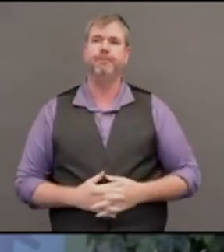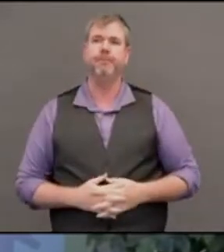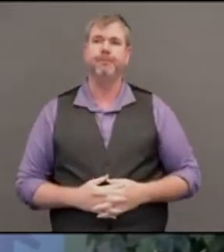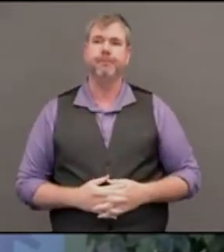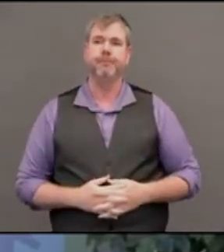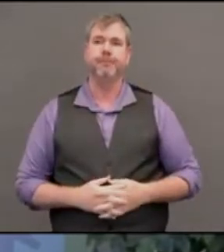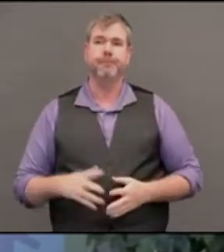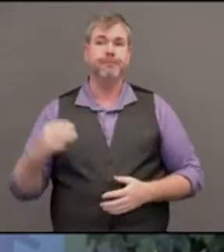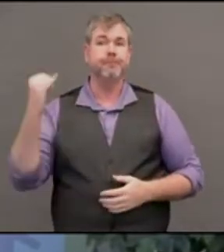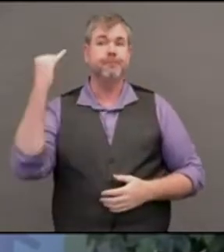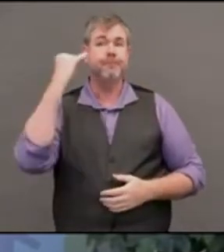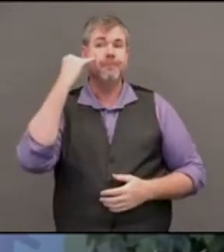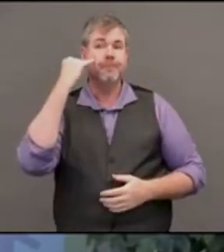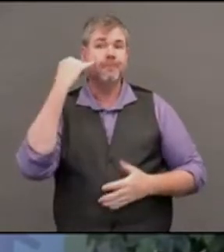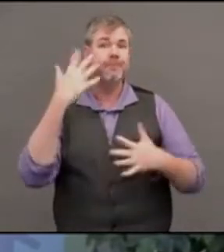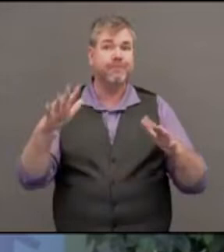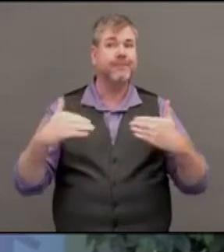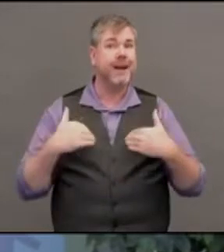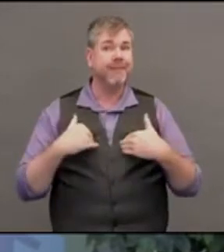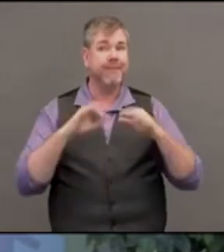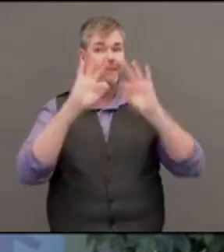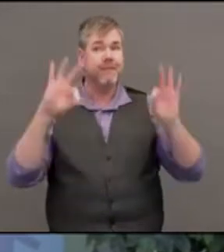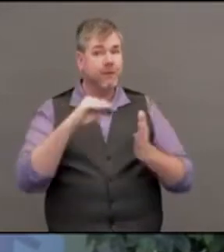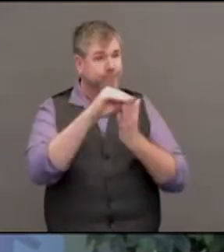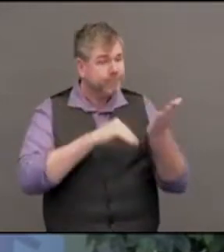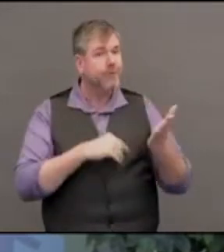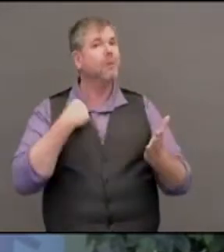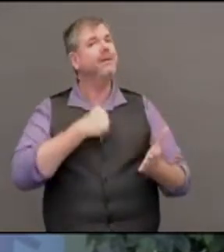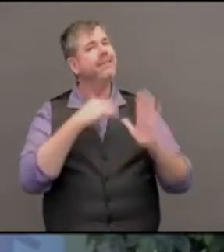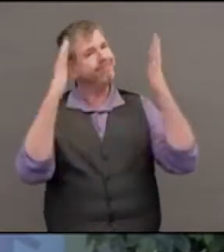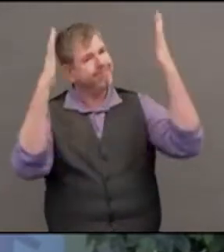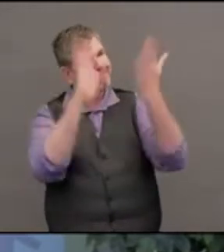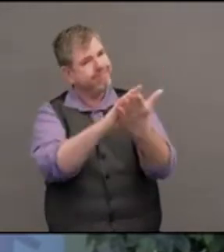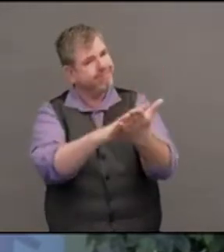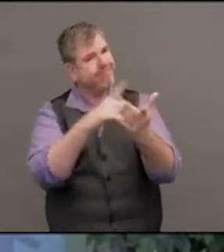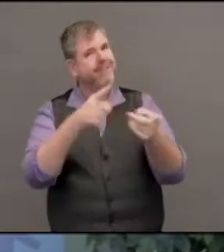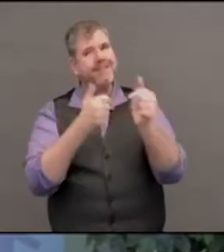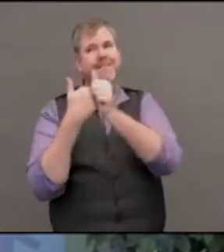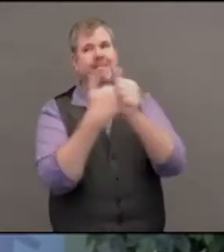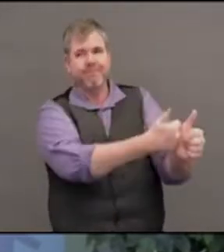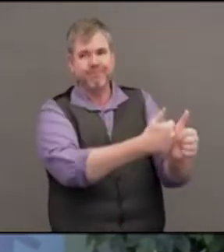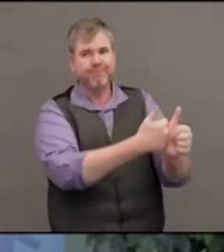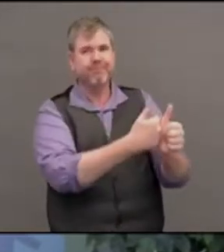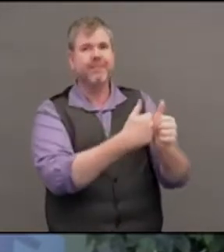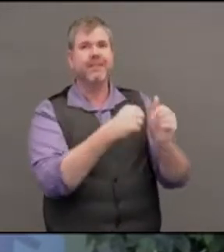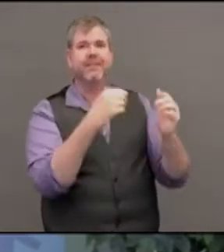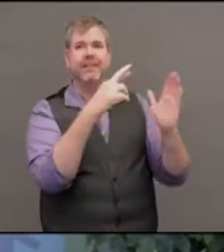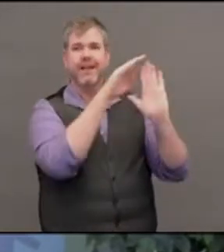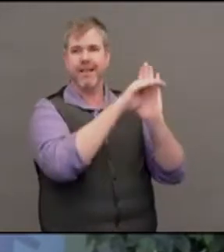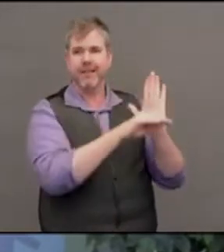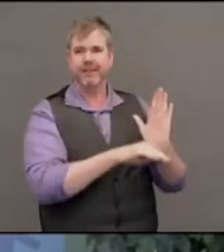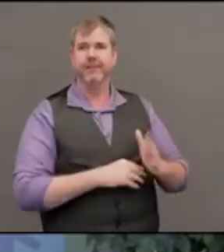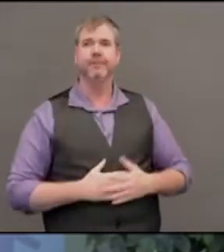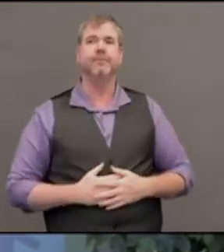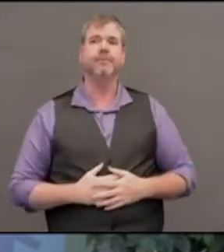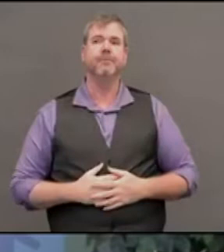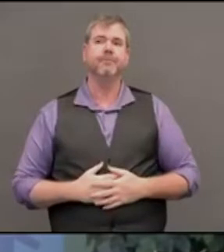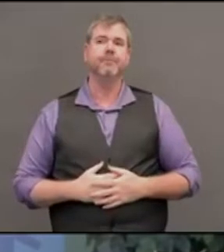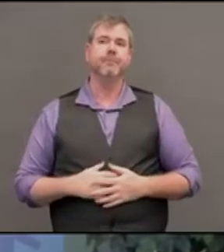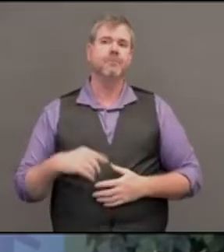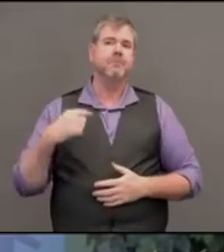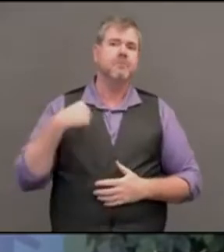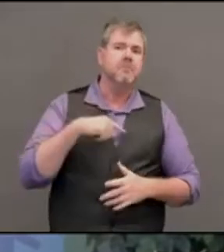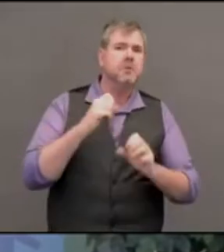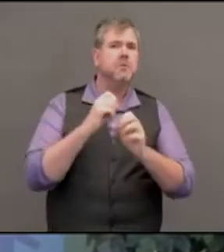complying with county guidelines. We'll also observe the business and make sure, there's foot markings in place to show social